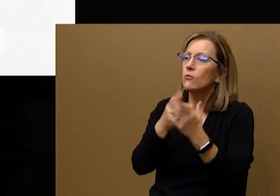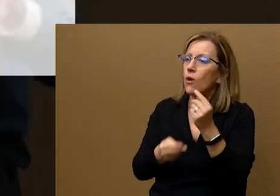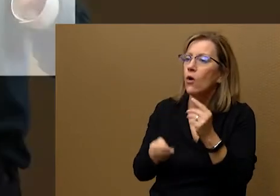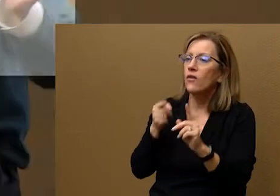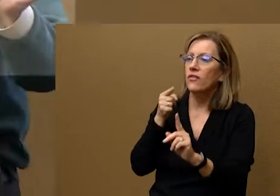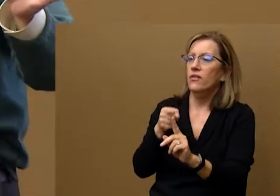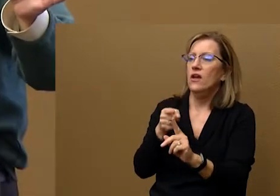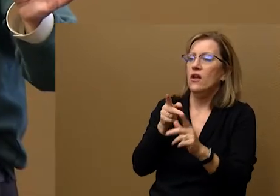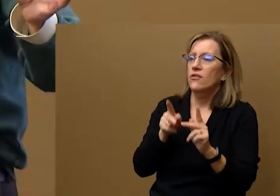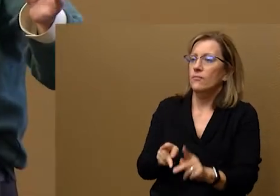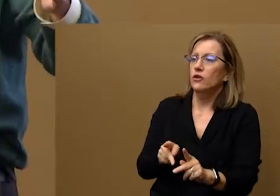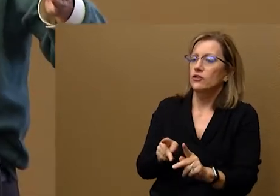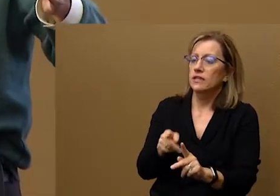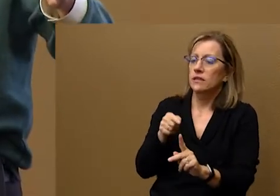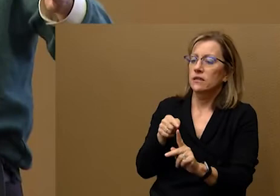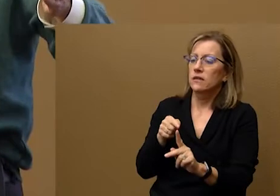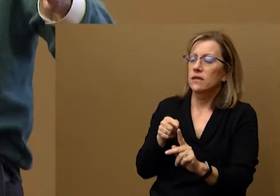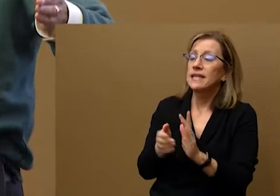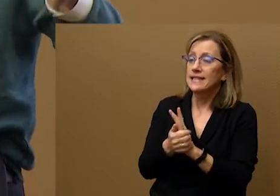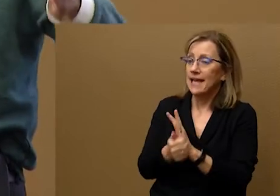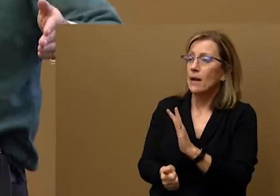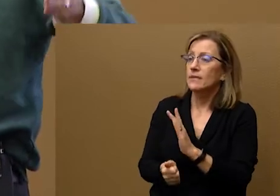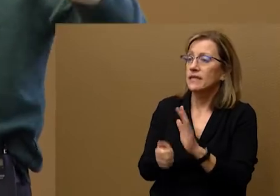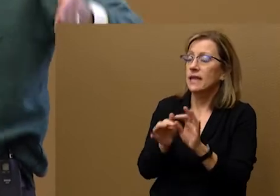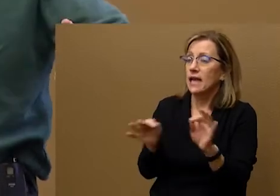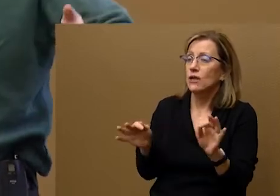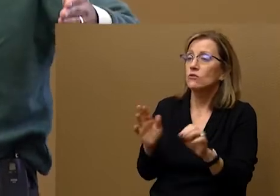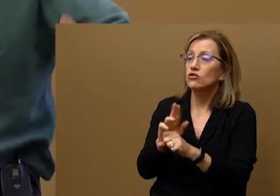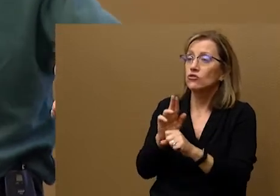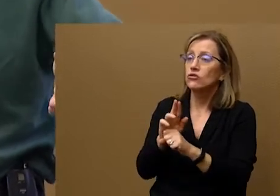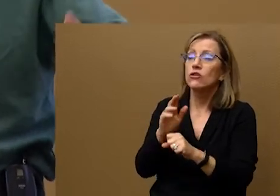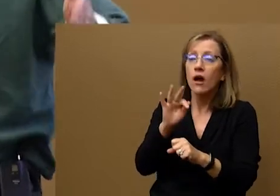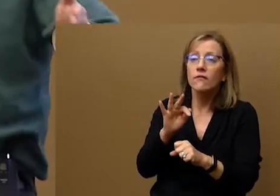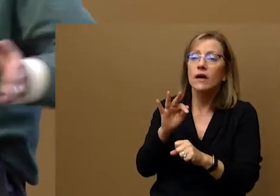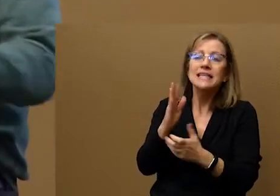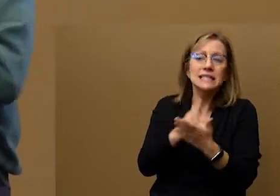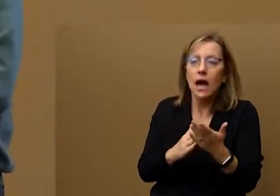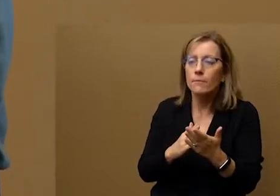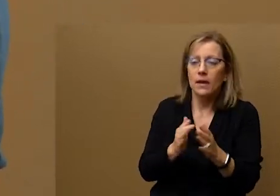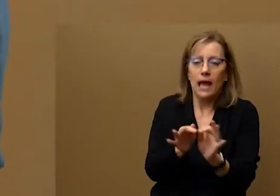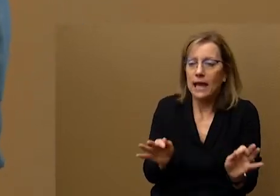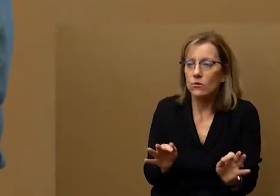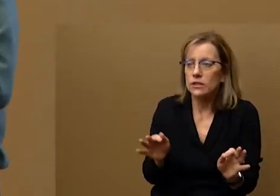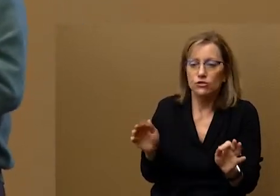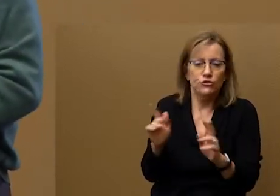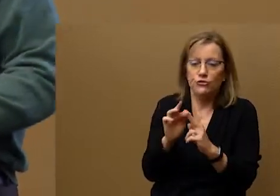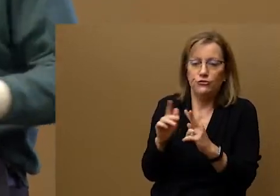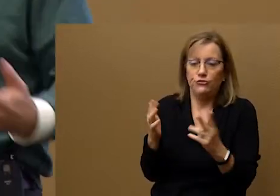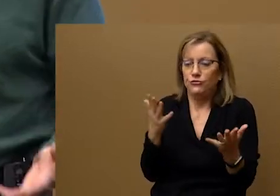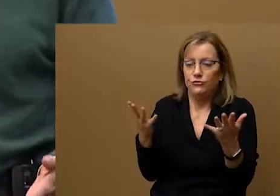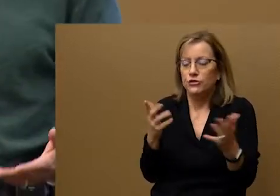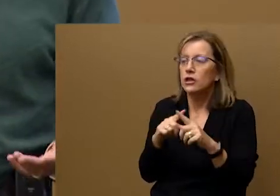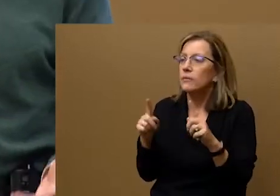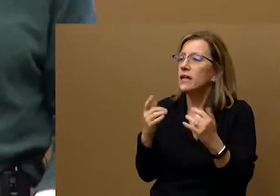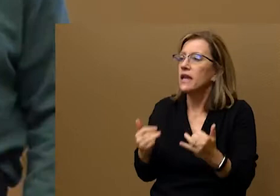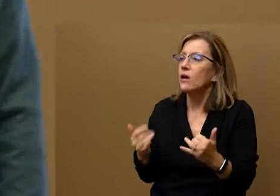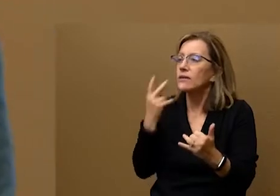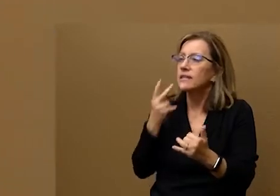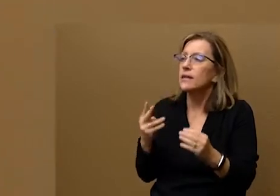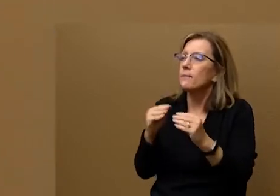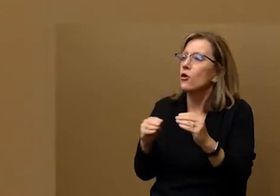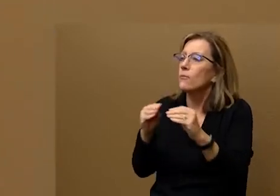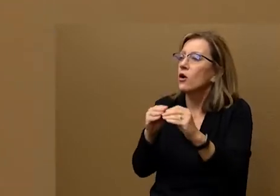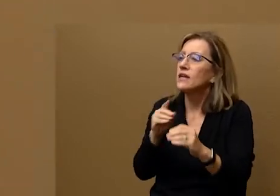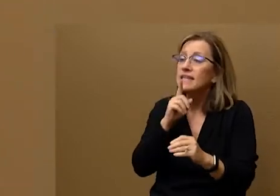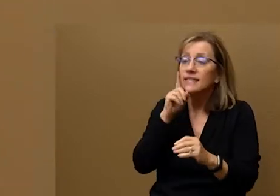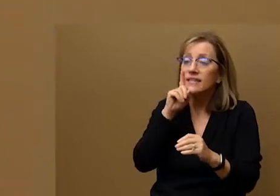that the person is a competent language user of some language. But now what interpreters are seeing